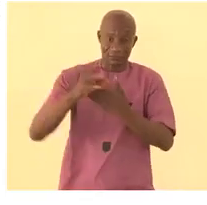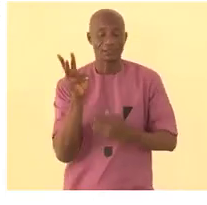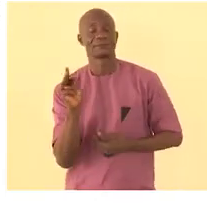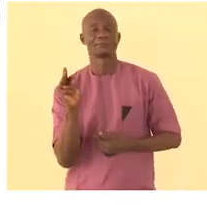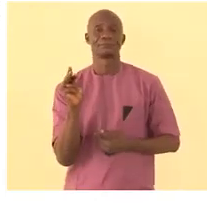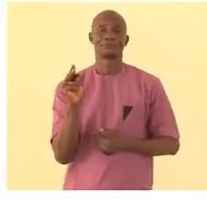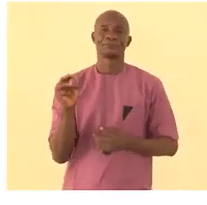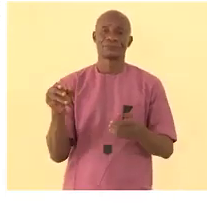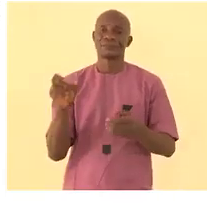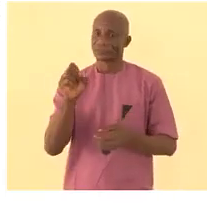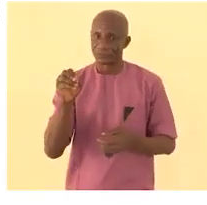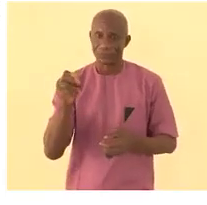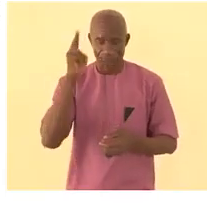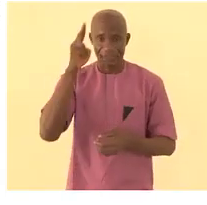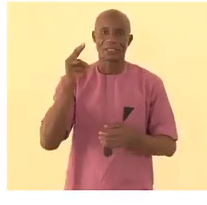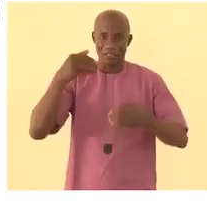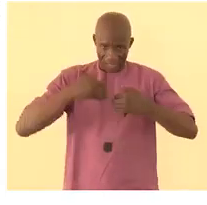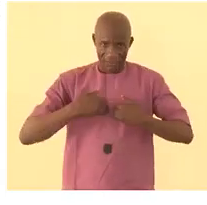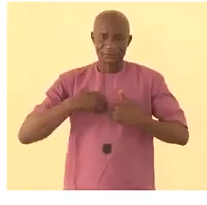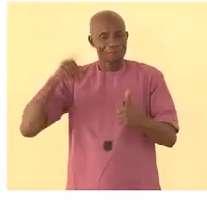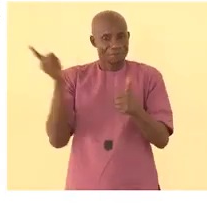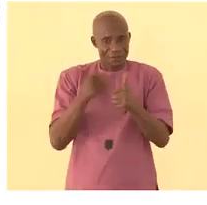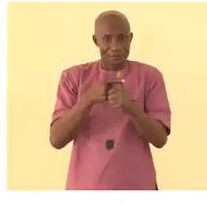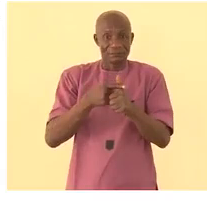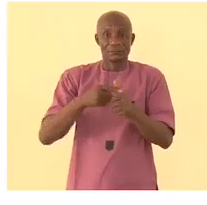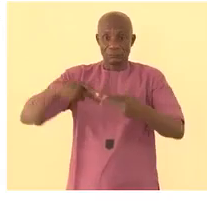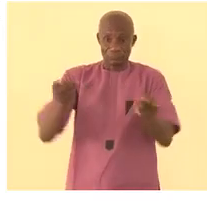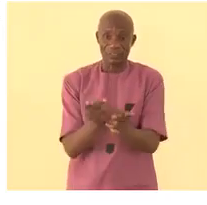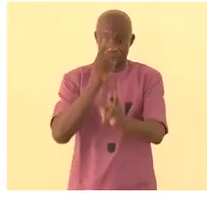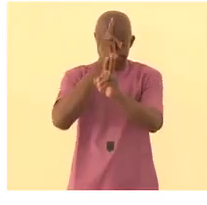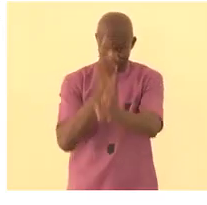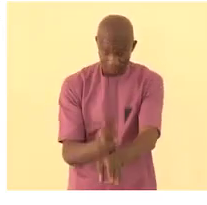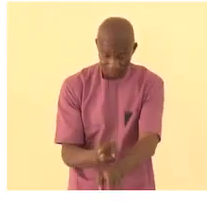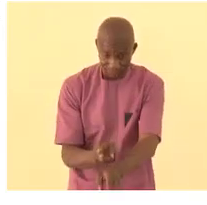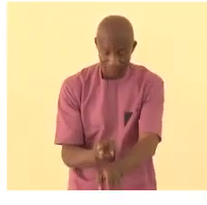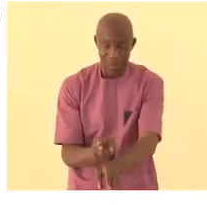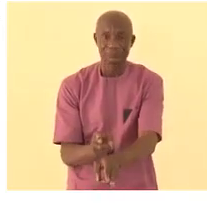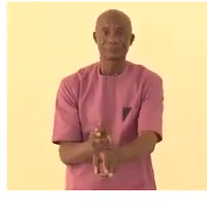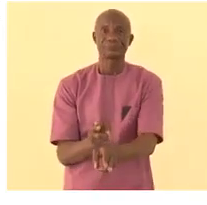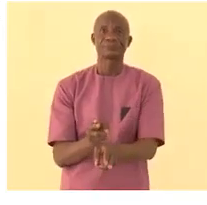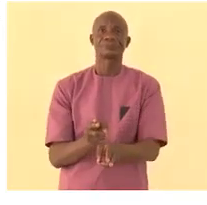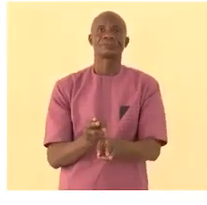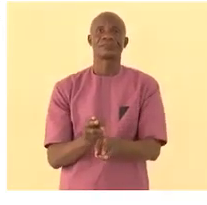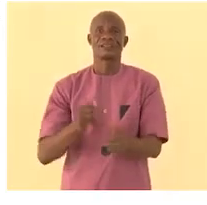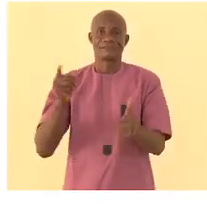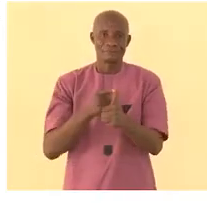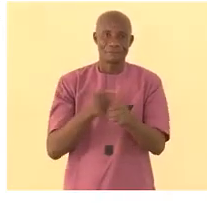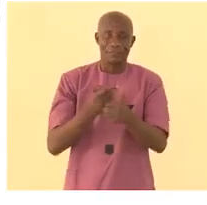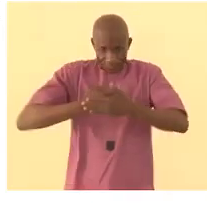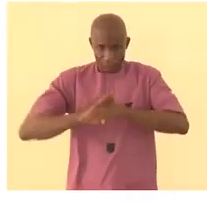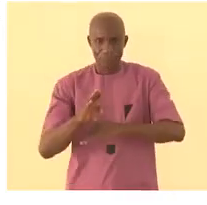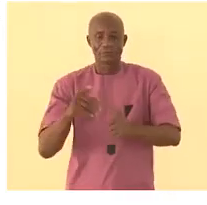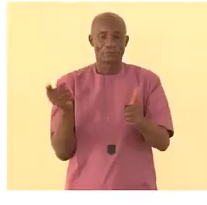first. And so he occupies that first place of honor as first son or